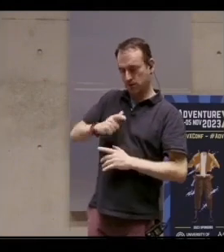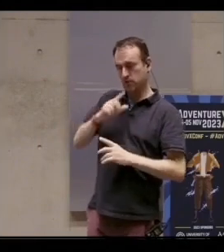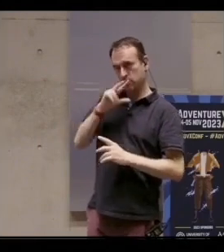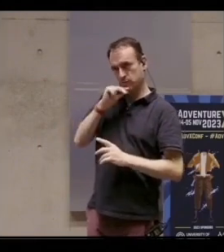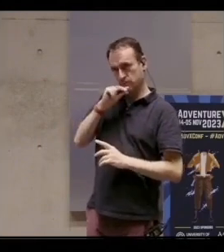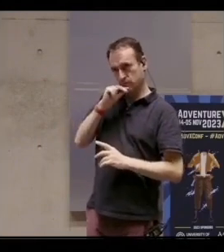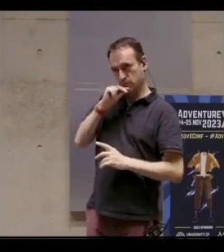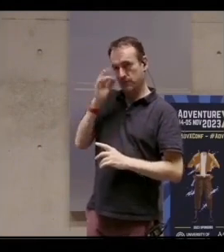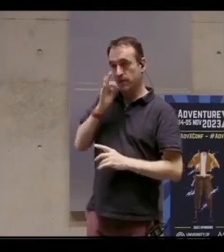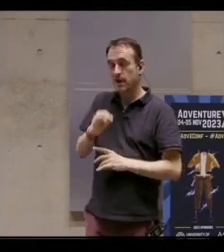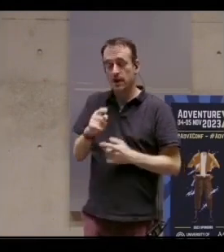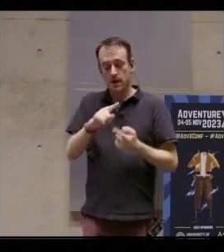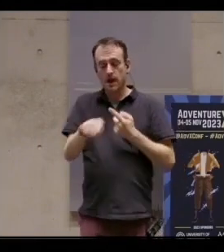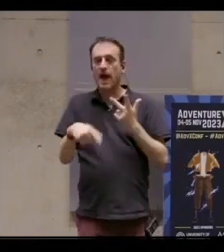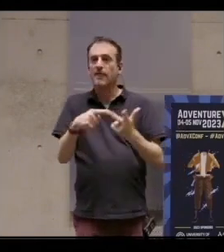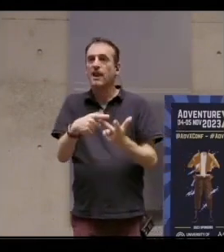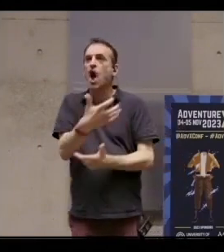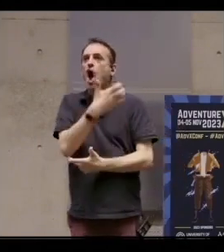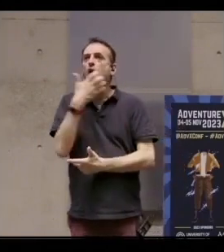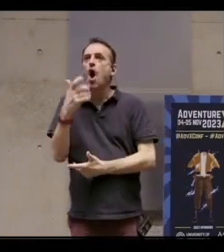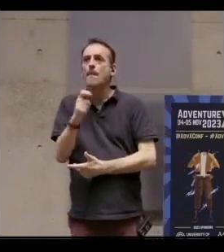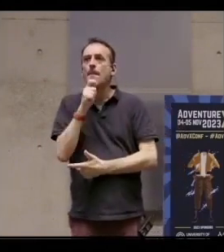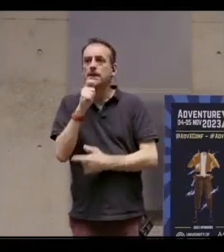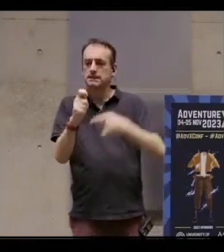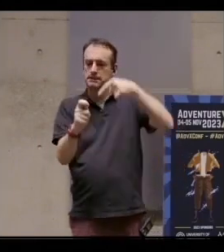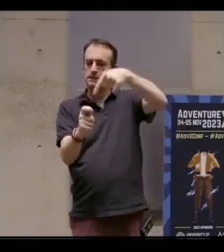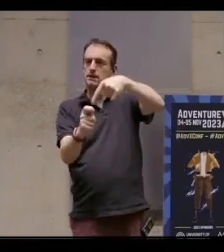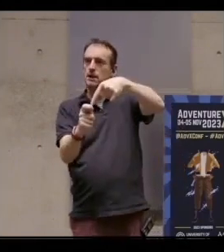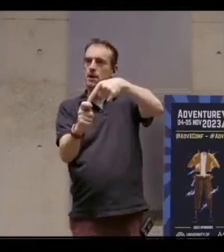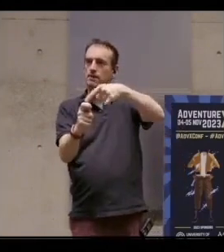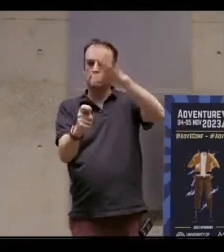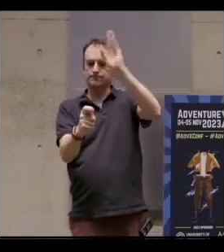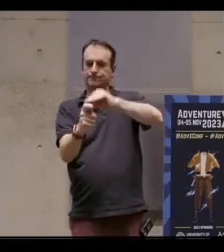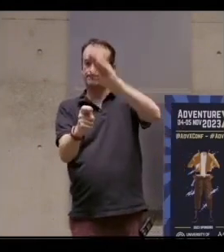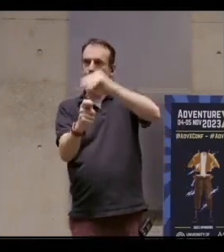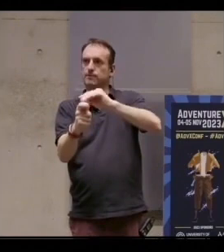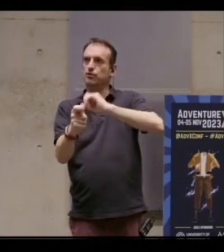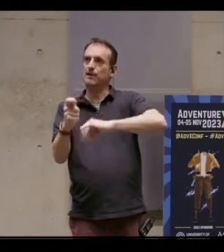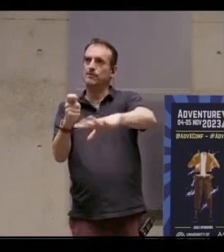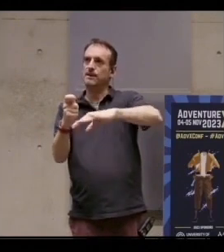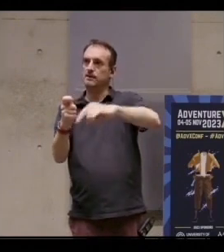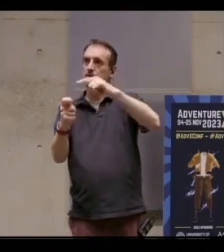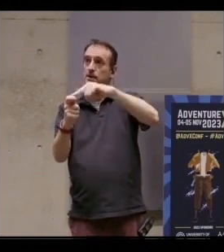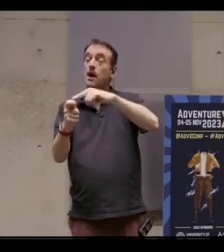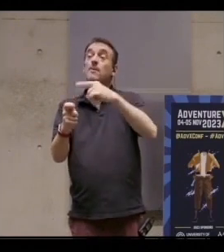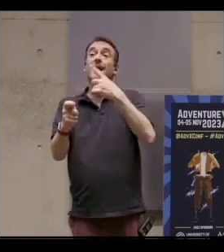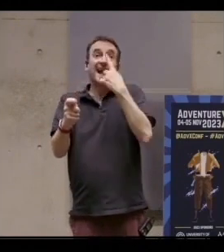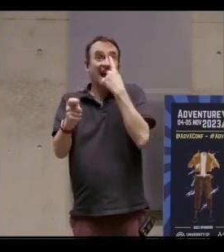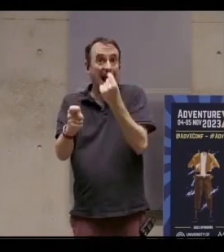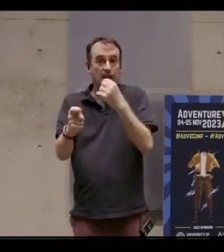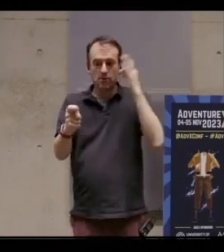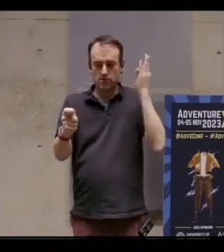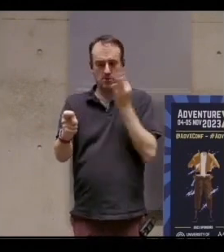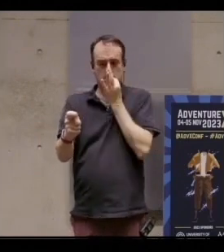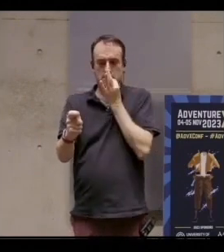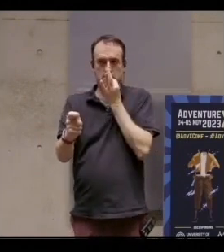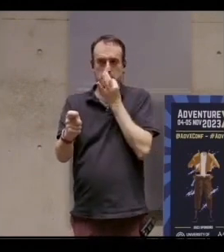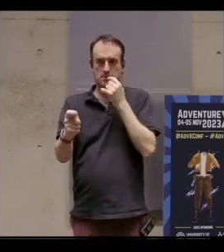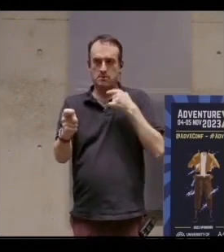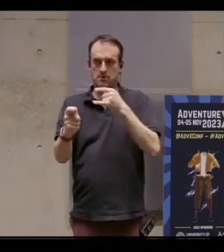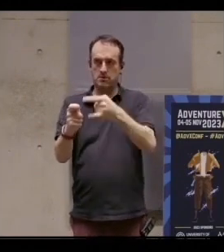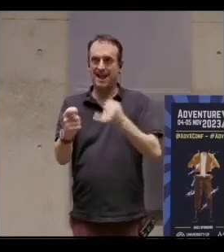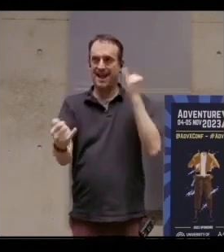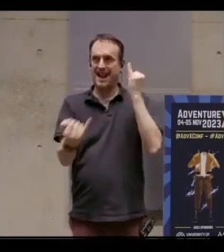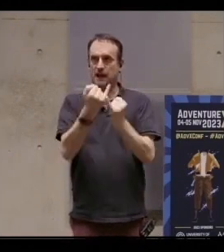And a hot mic is a microphone that is on and transmitting, which can sometimes be an issue with a talkback mic. And last but not least, pop shield